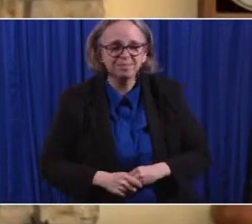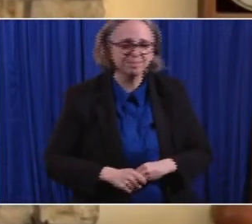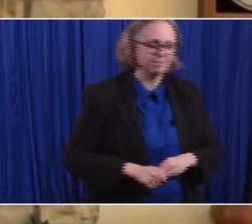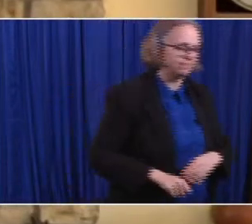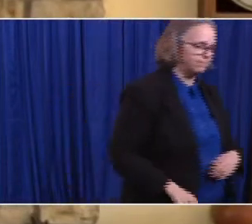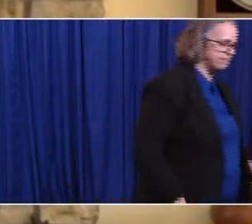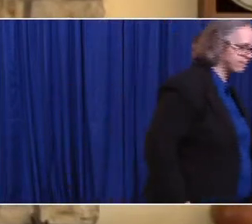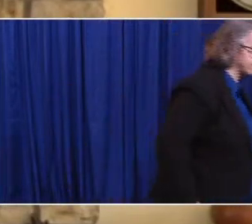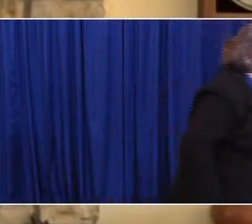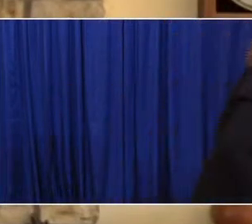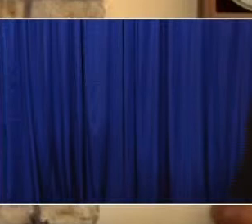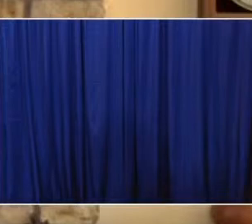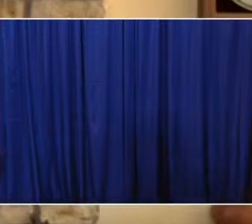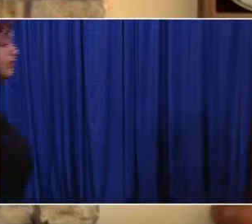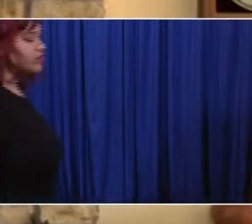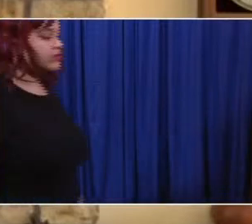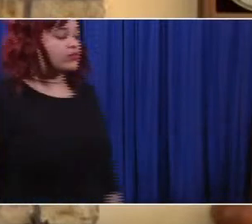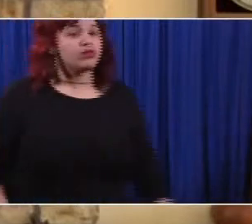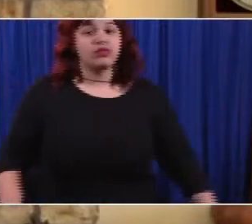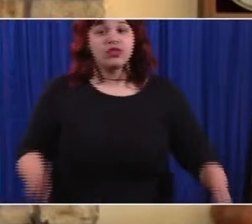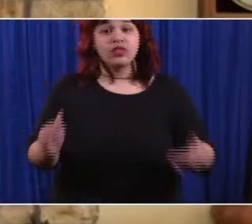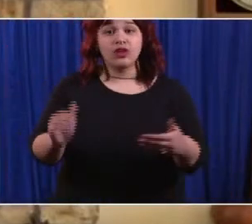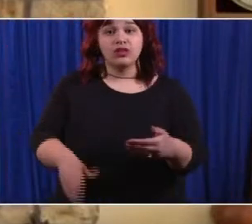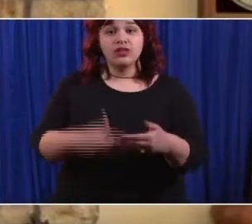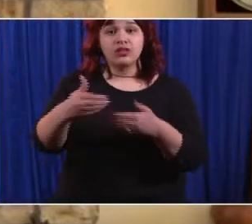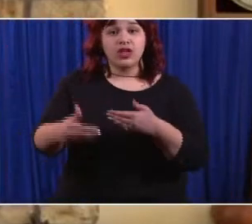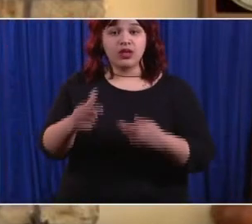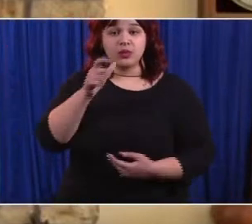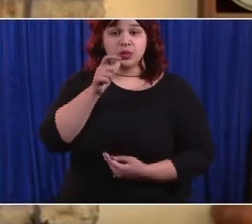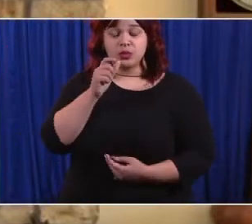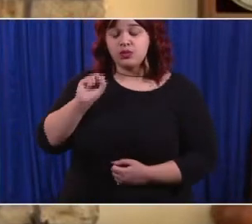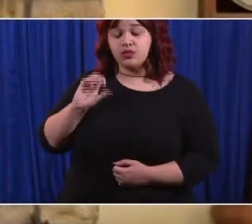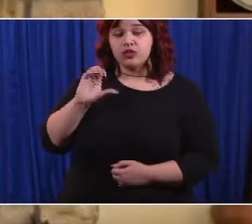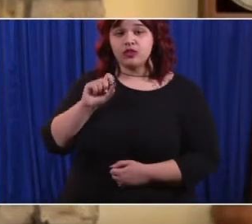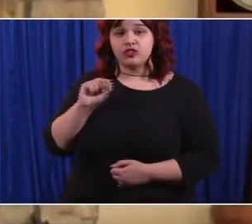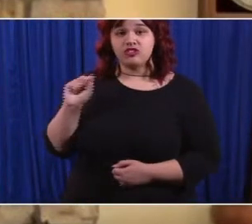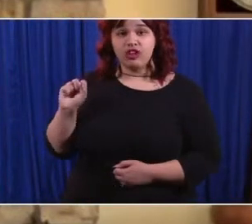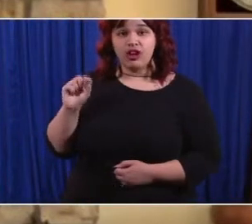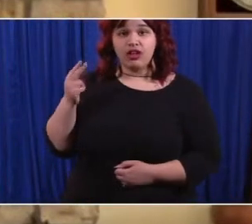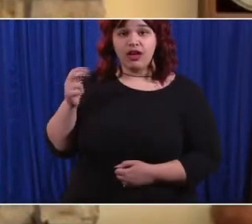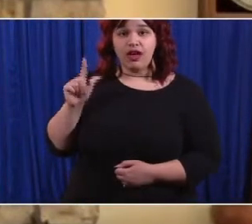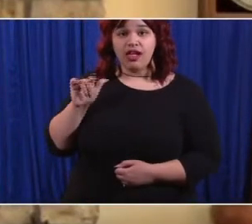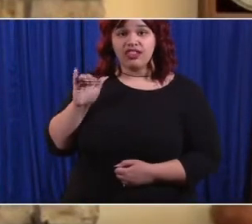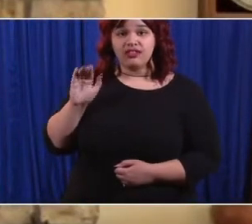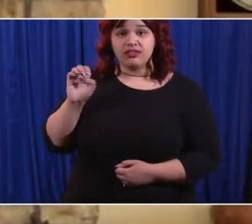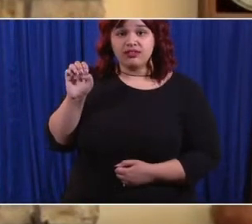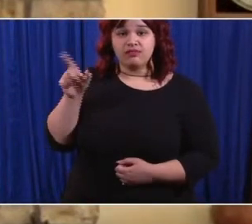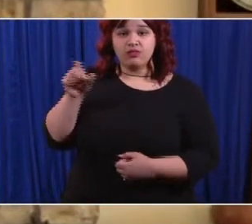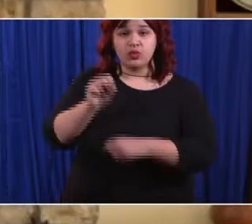Next question is from Scott Hallis at the Xenia Daily Gazette. Hey, Scott.